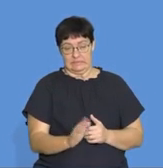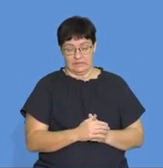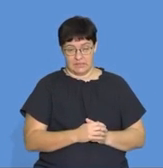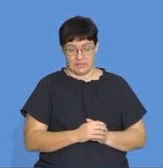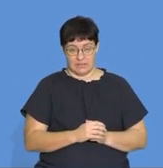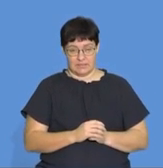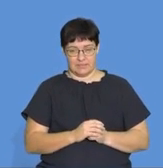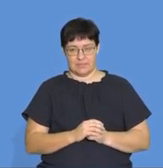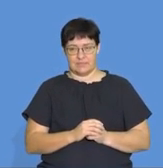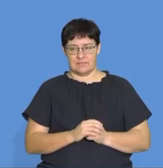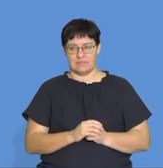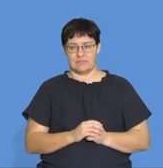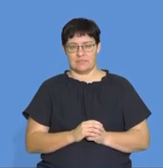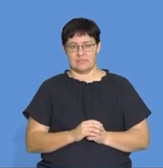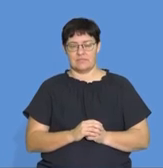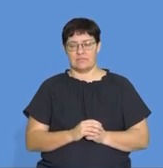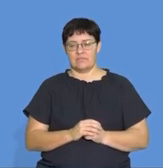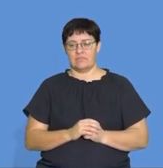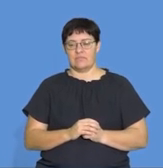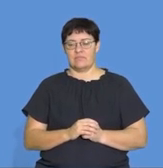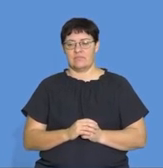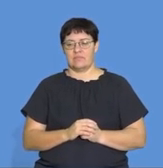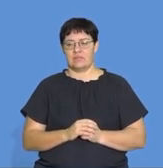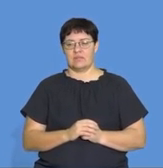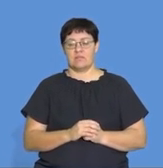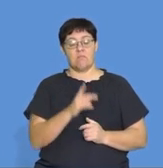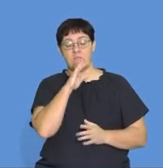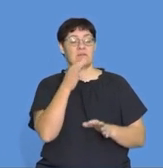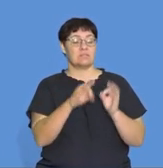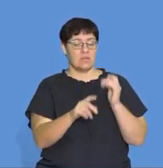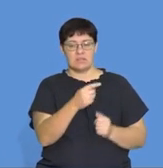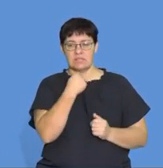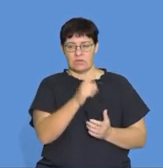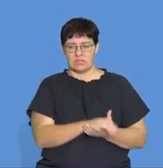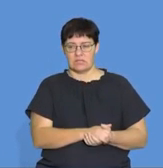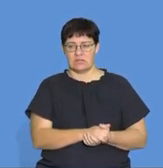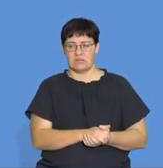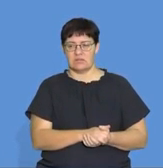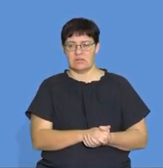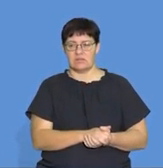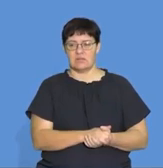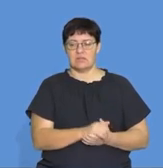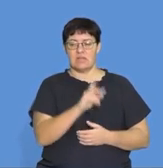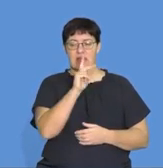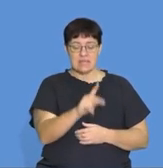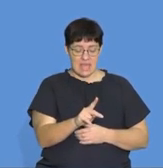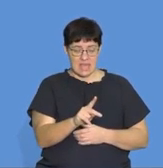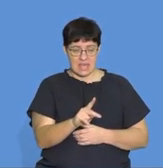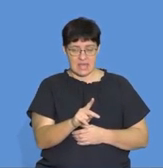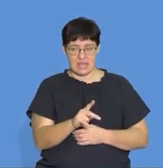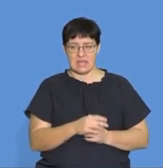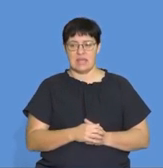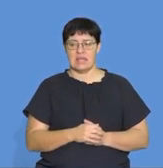confused. So if I simplify this, it is going to give me k alone. And